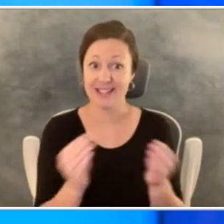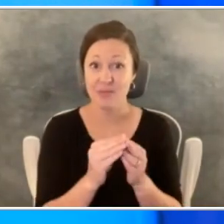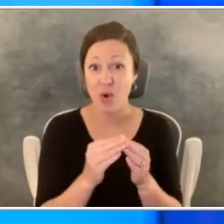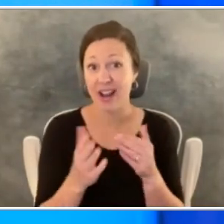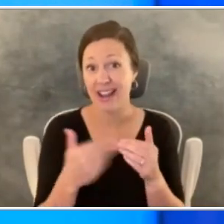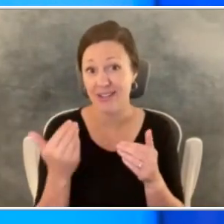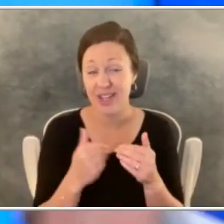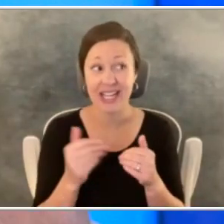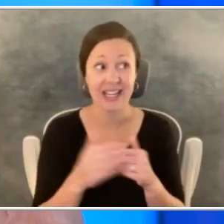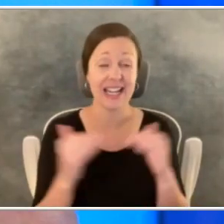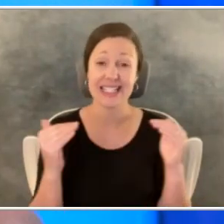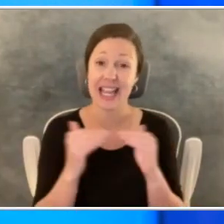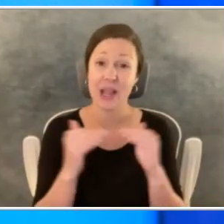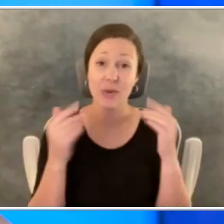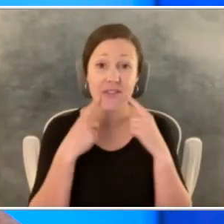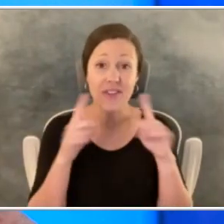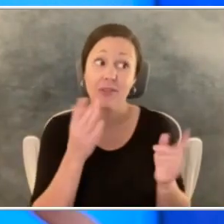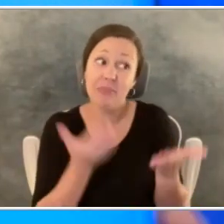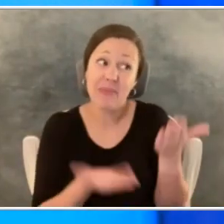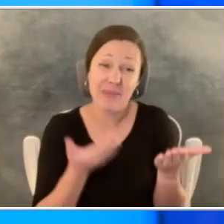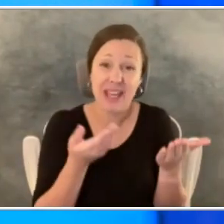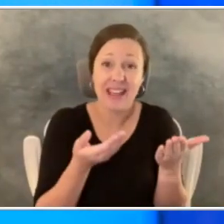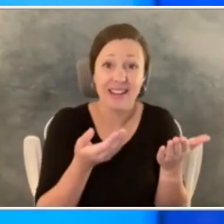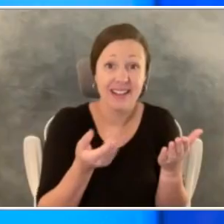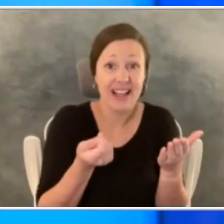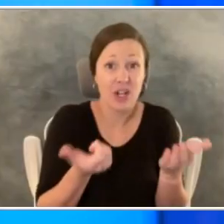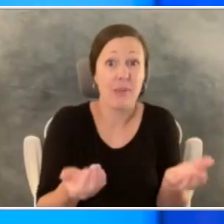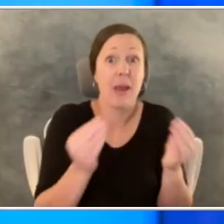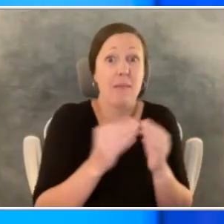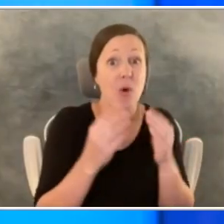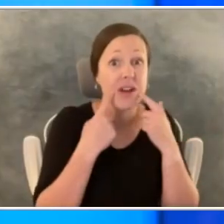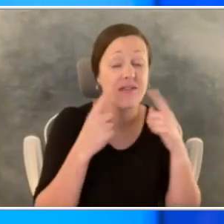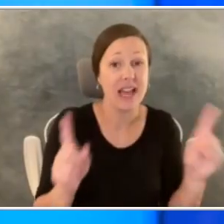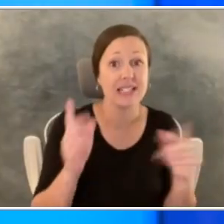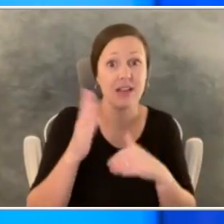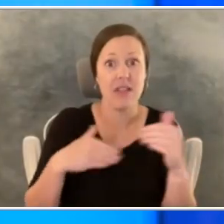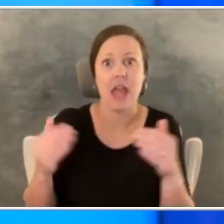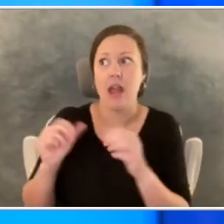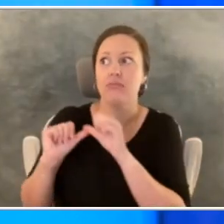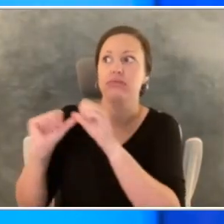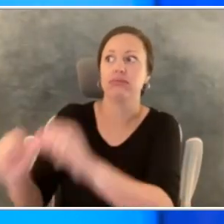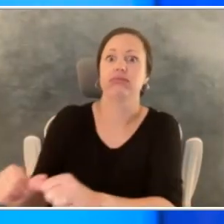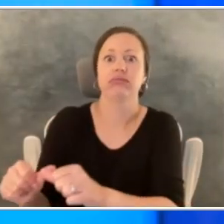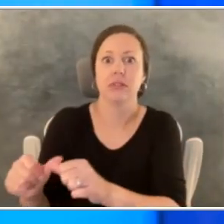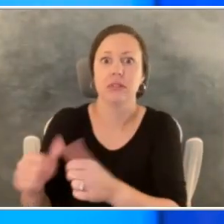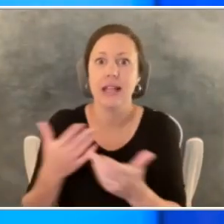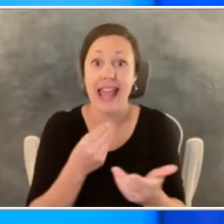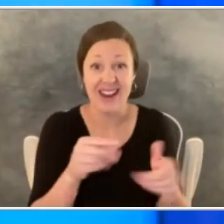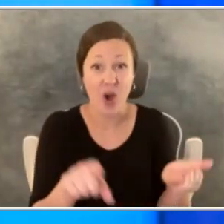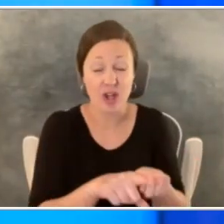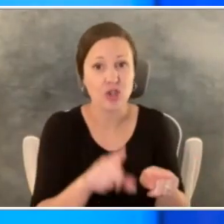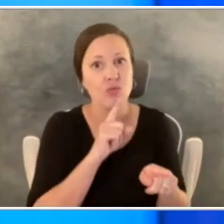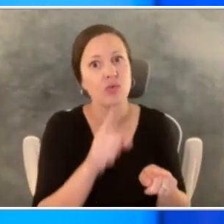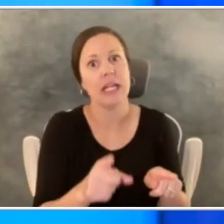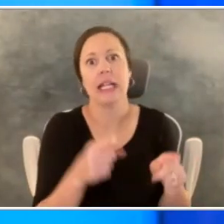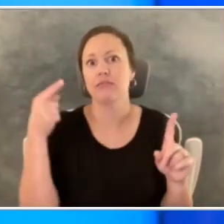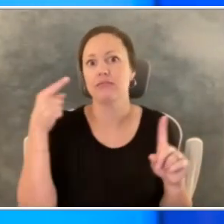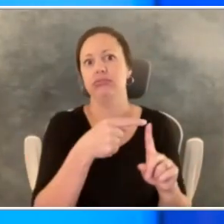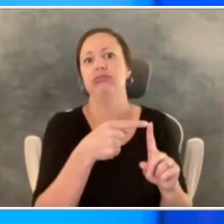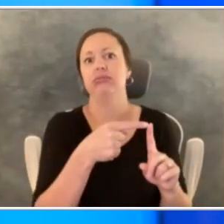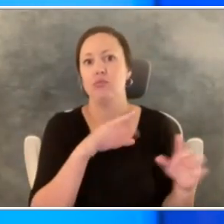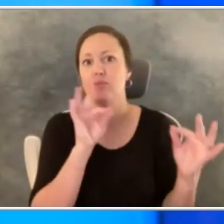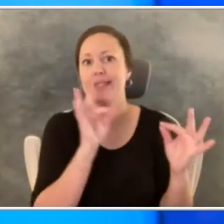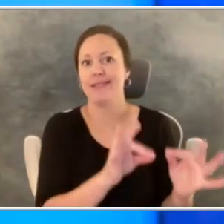effective, if not more effective, than the longer course radiation, and it is highly precise and really with great long-term outcomes. And so I